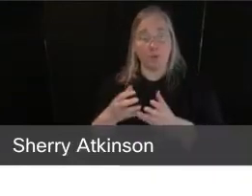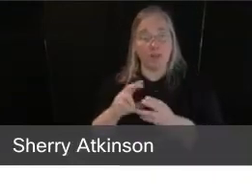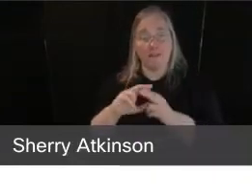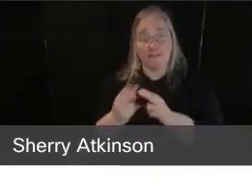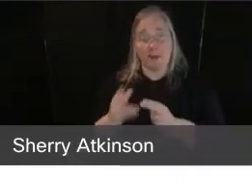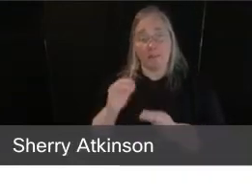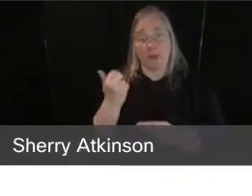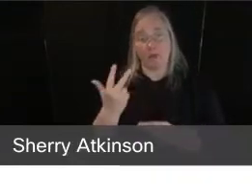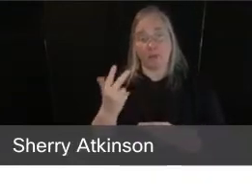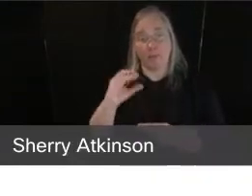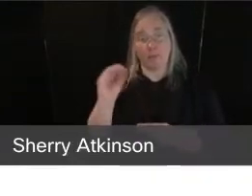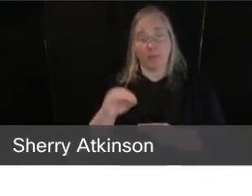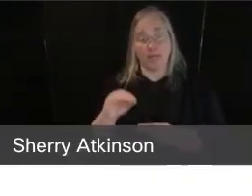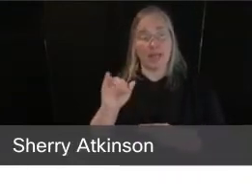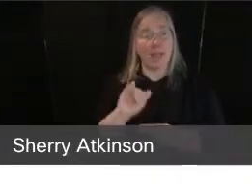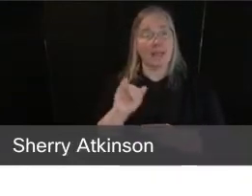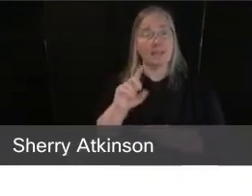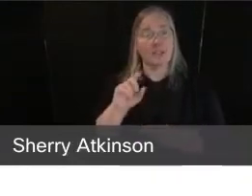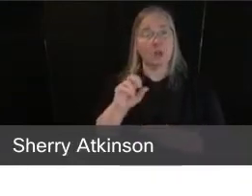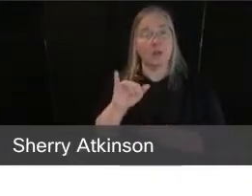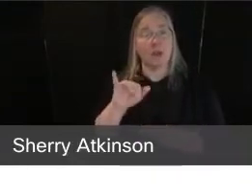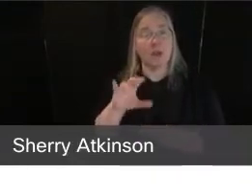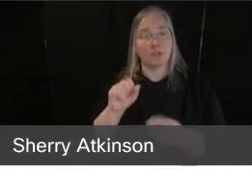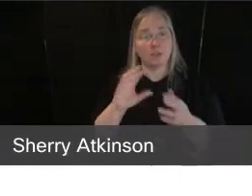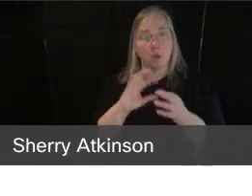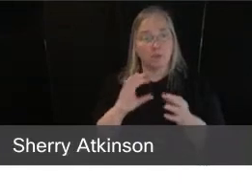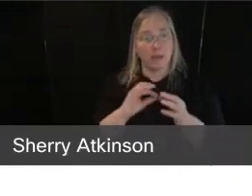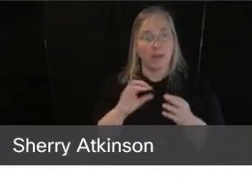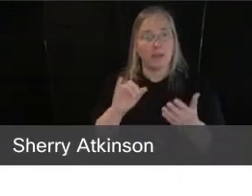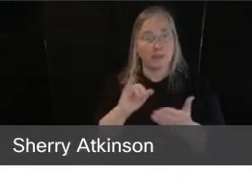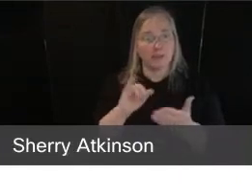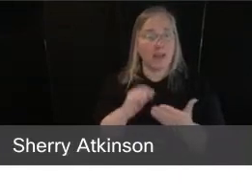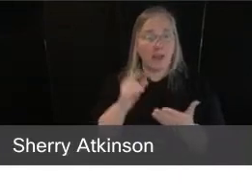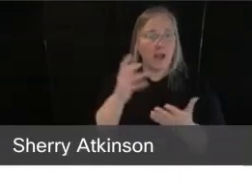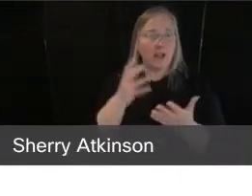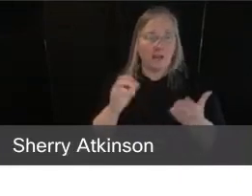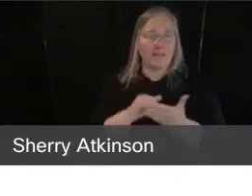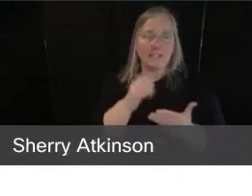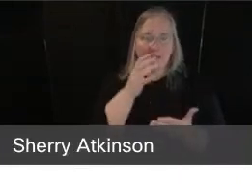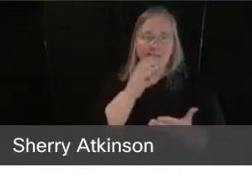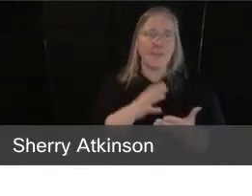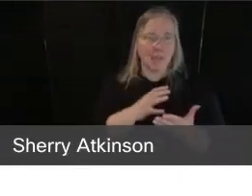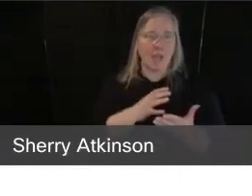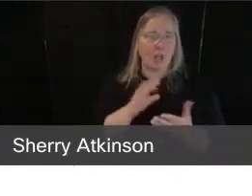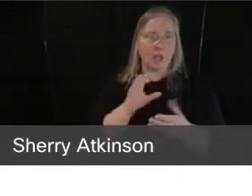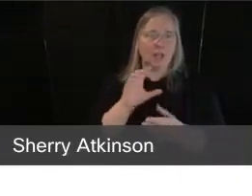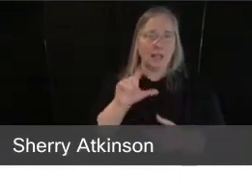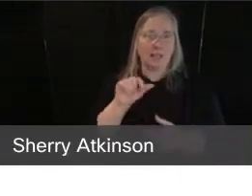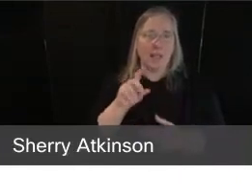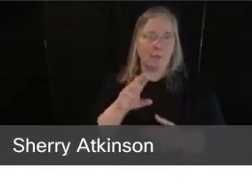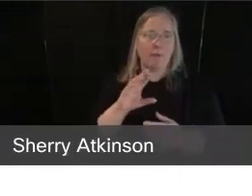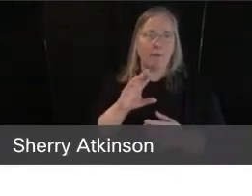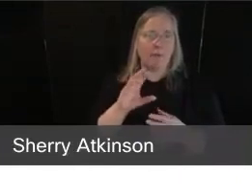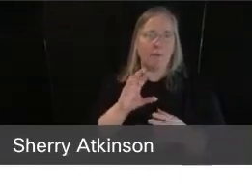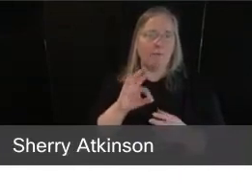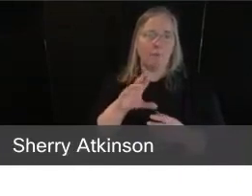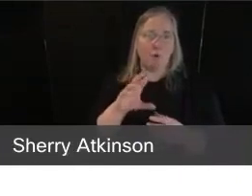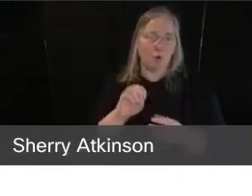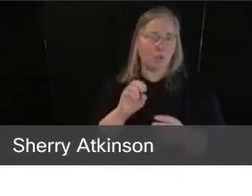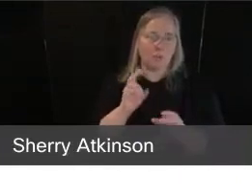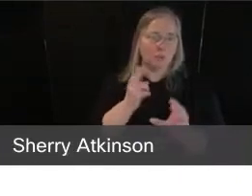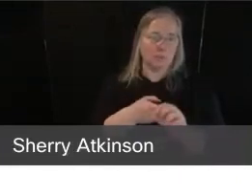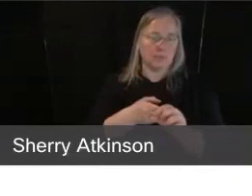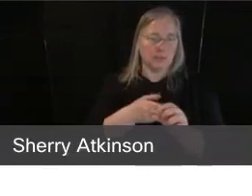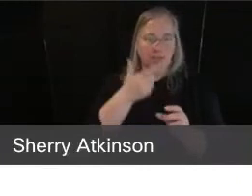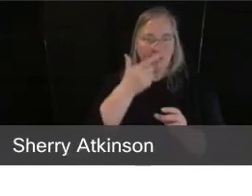Darius talked about, I think a lot of this has been female labor force participation, adjusting to the impacts of COVID family